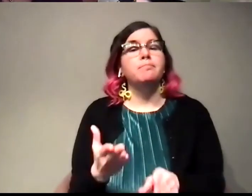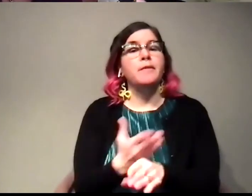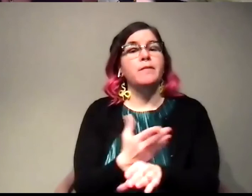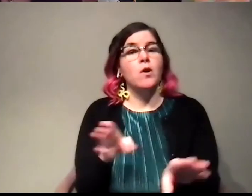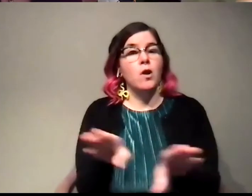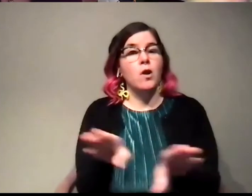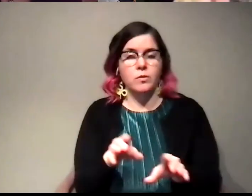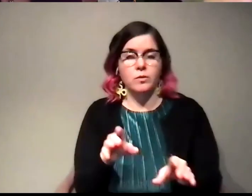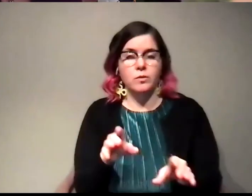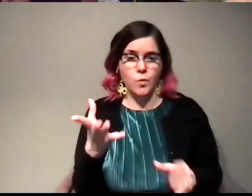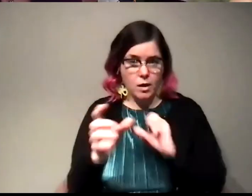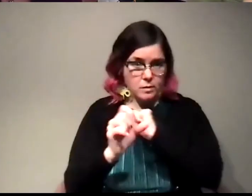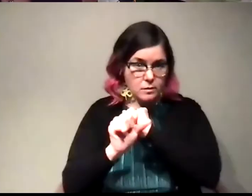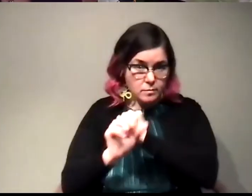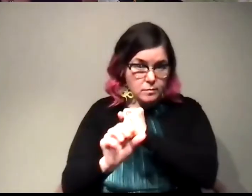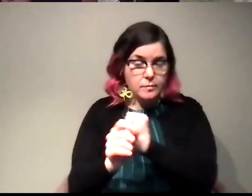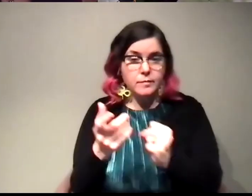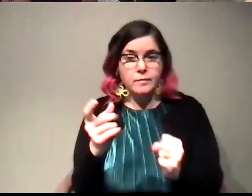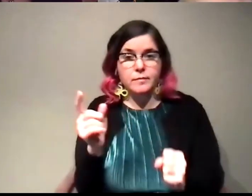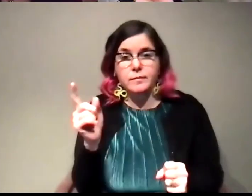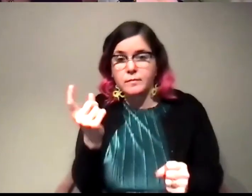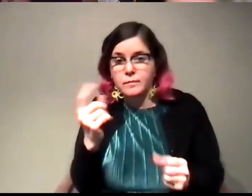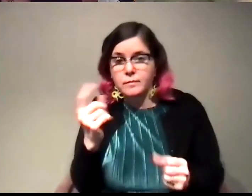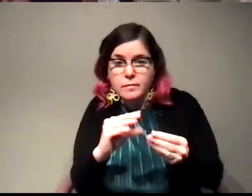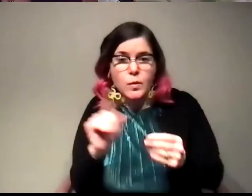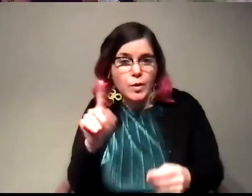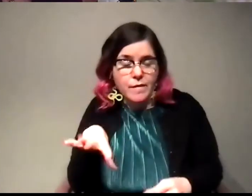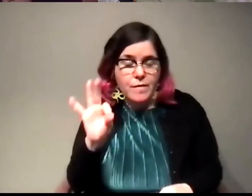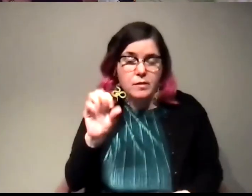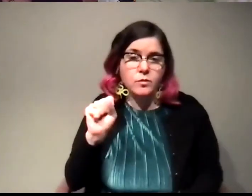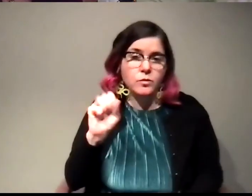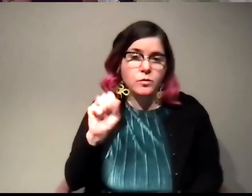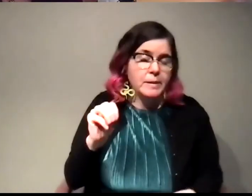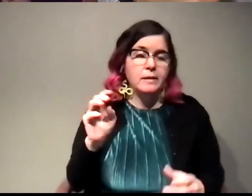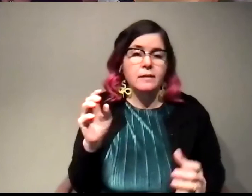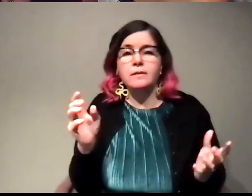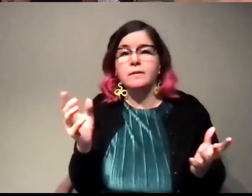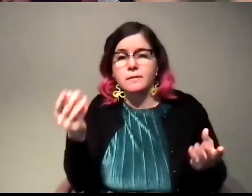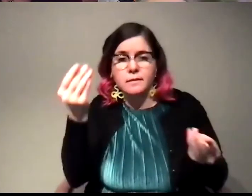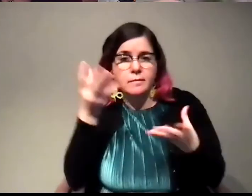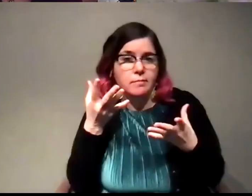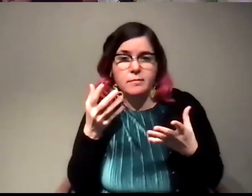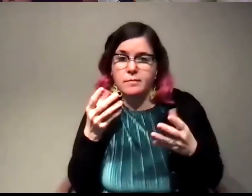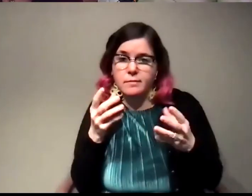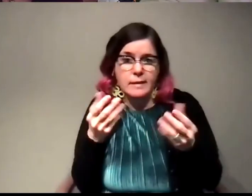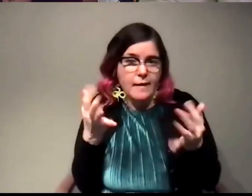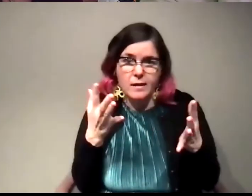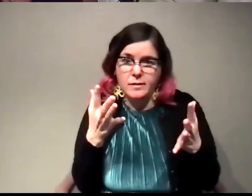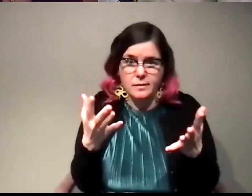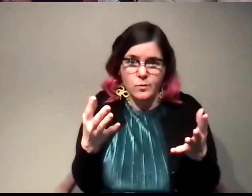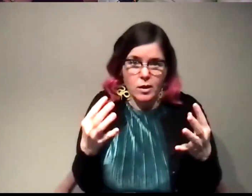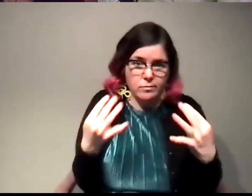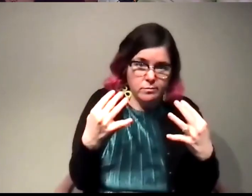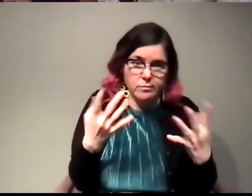there anything you want to plug? Anything you want to say? Where can we find you on social media? Tell us anything else that you want to say while you've got everybody's